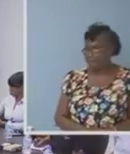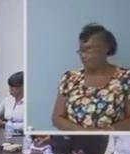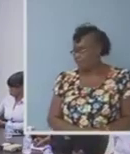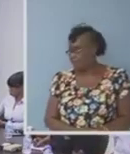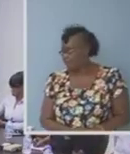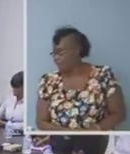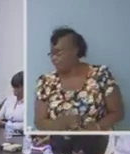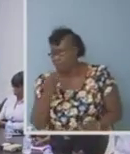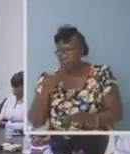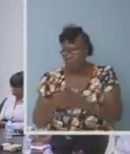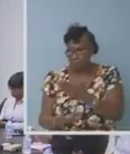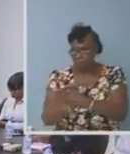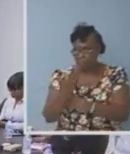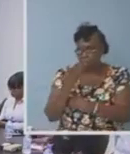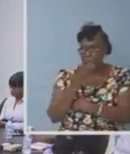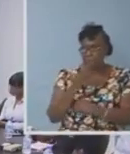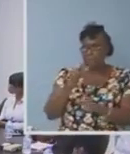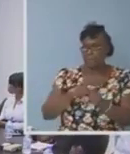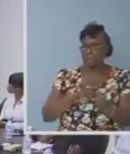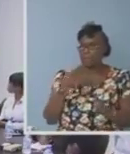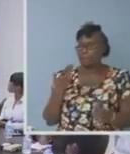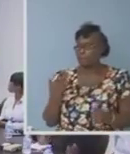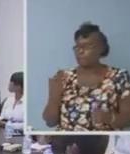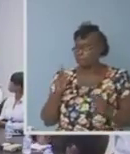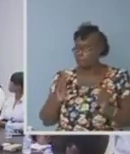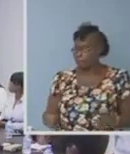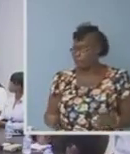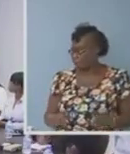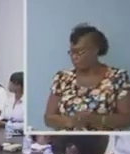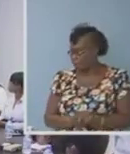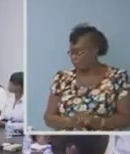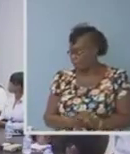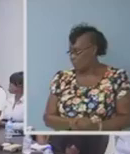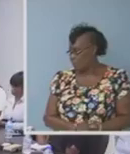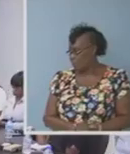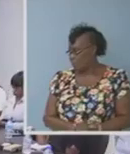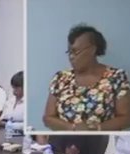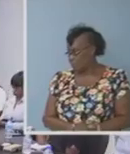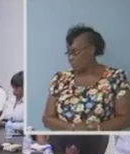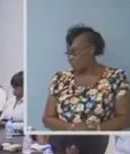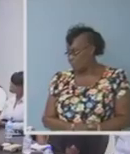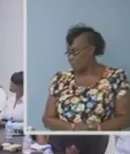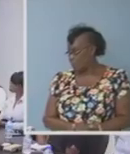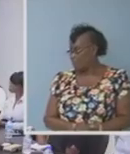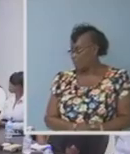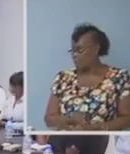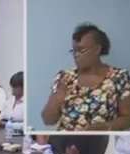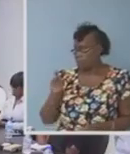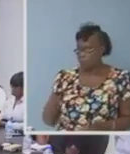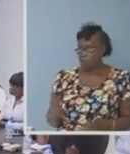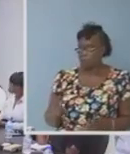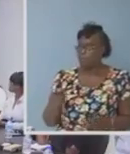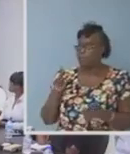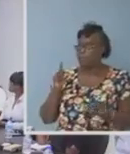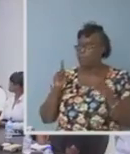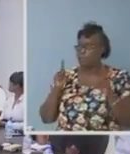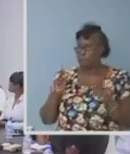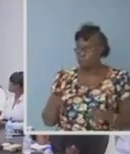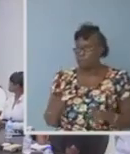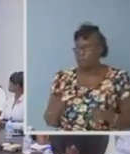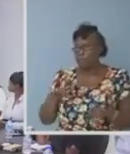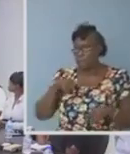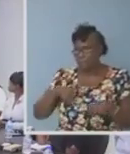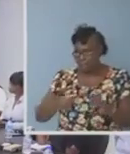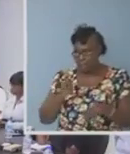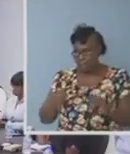Right. Good morning, ladies and gentlemen. Just in overall advice in the interest of time, I just